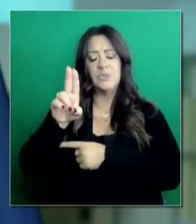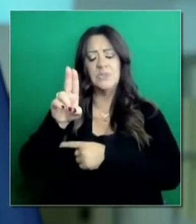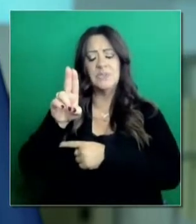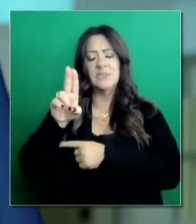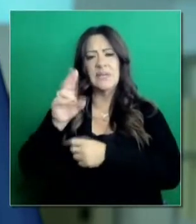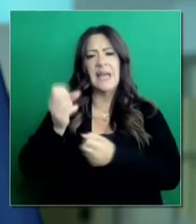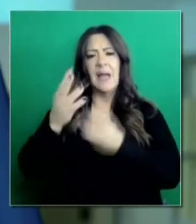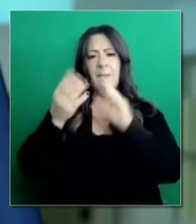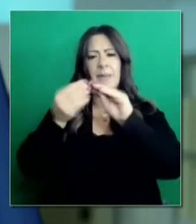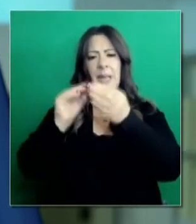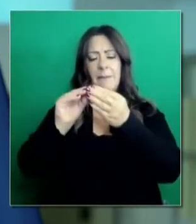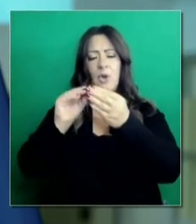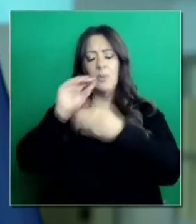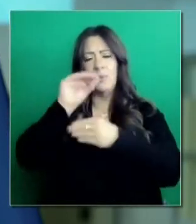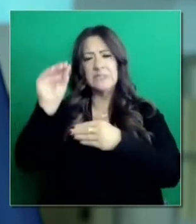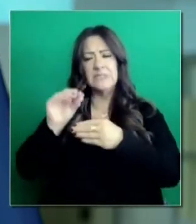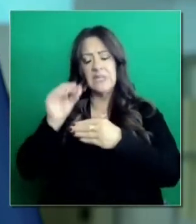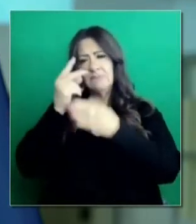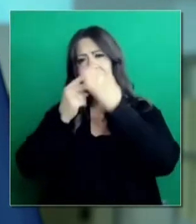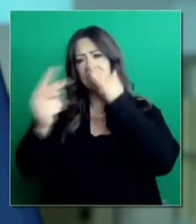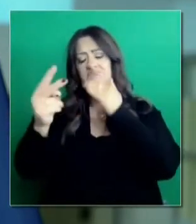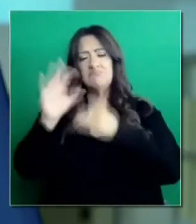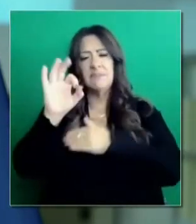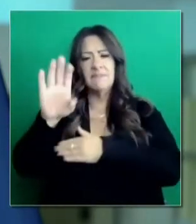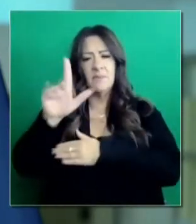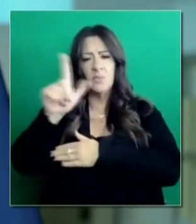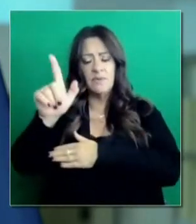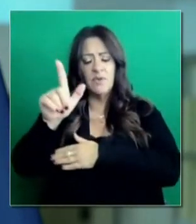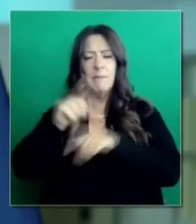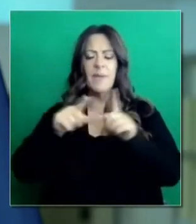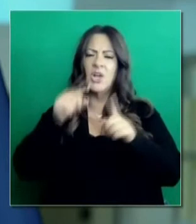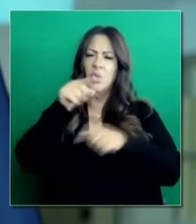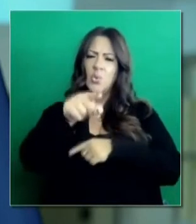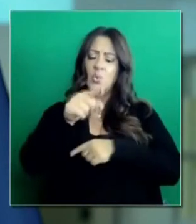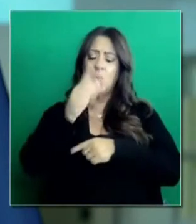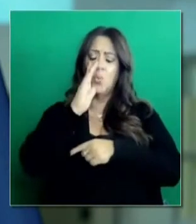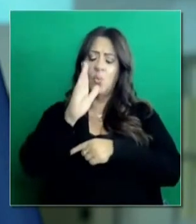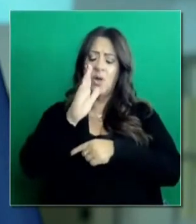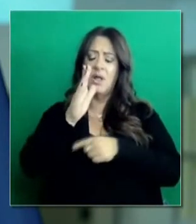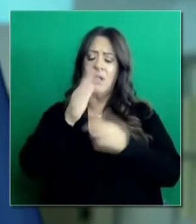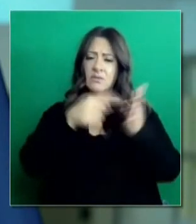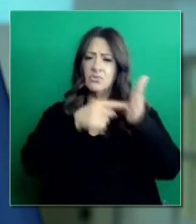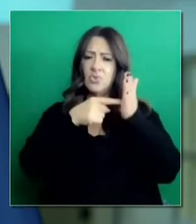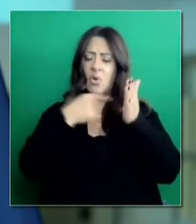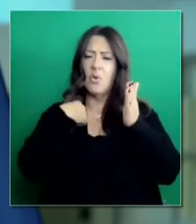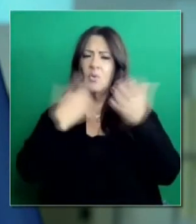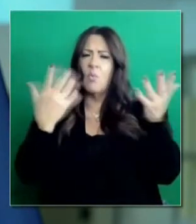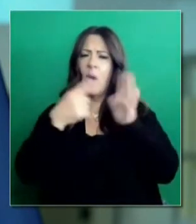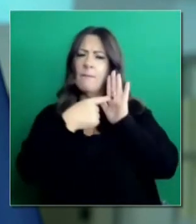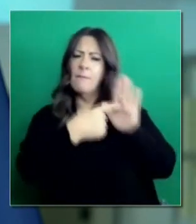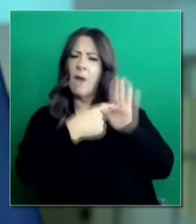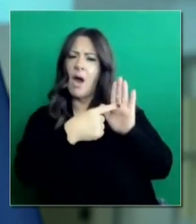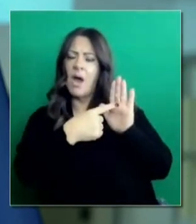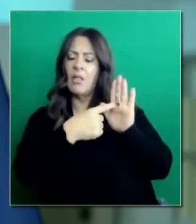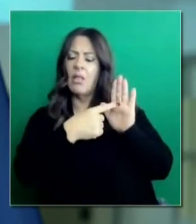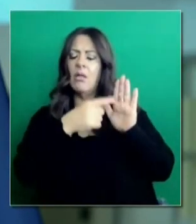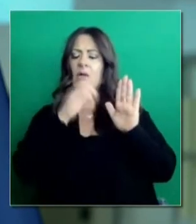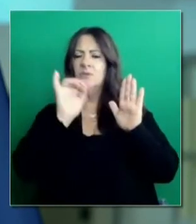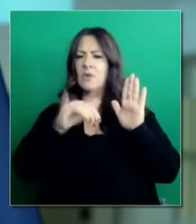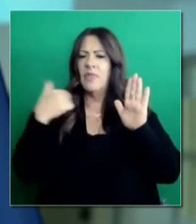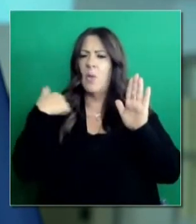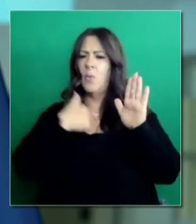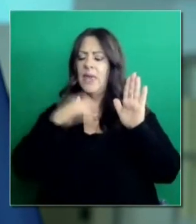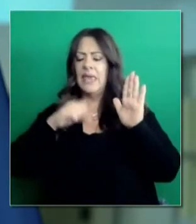beyond the numbers, are you going to make public the models that the state used to reach those numbers so that experts can evaluate that?